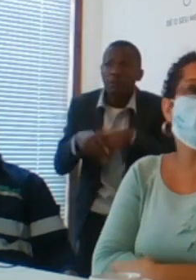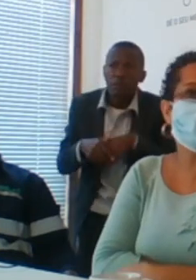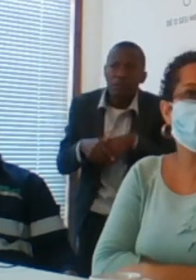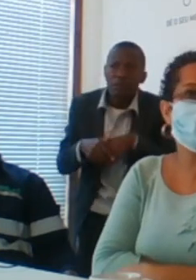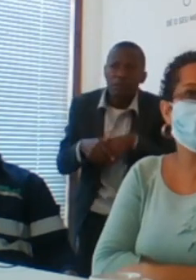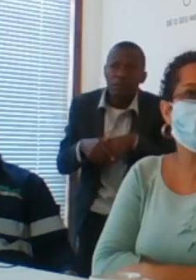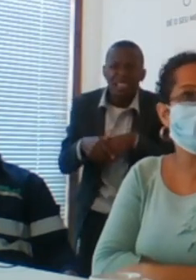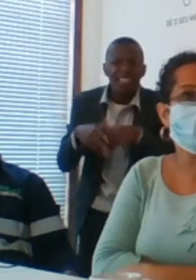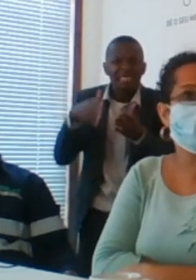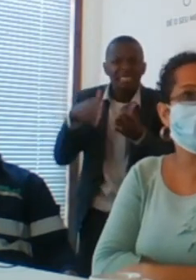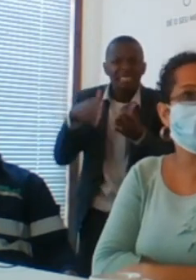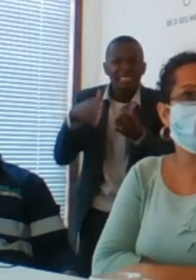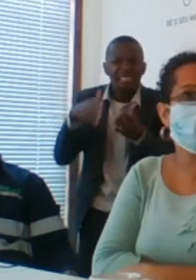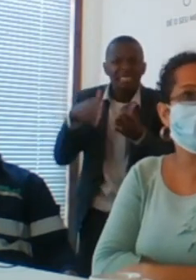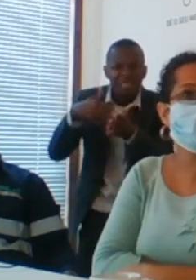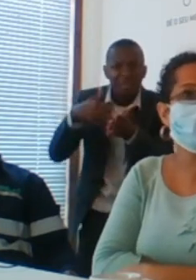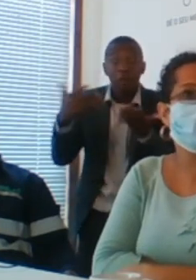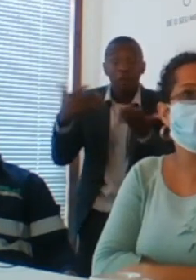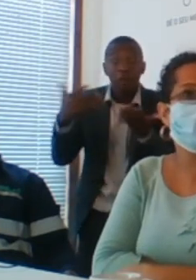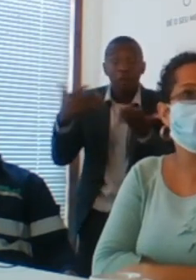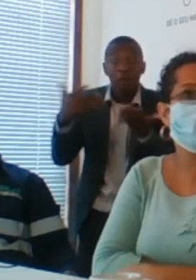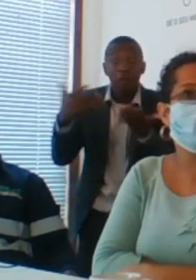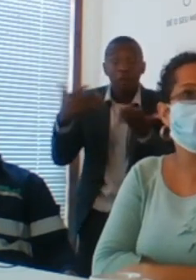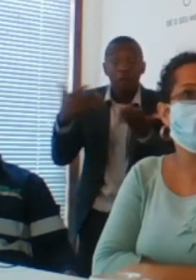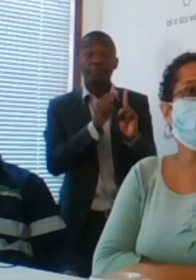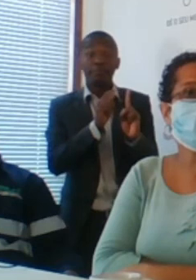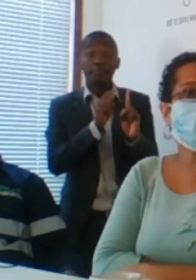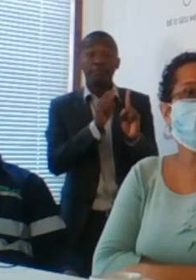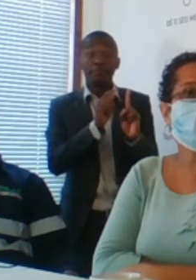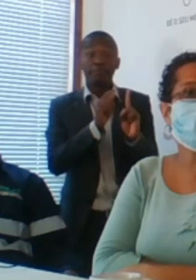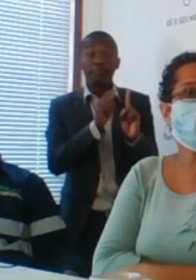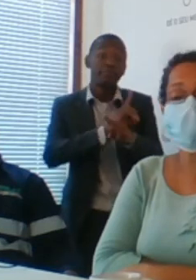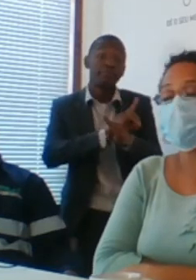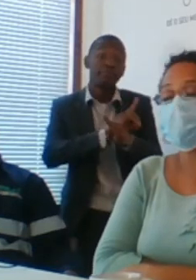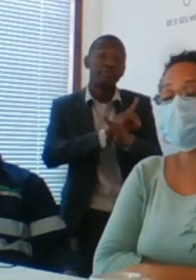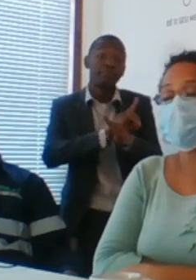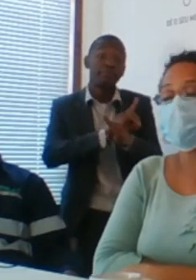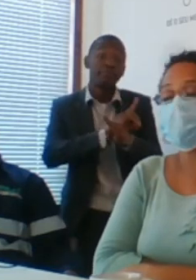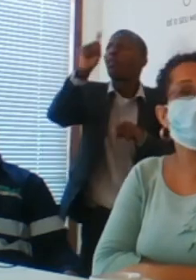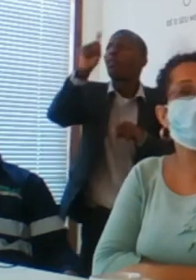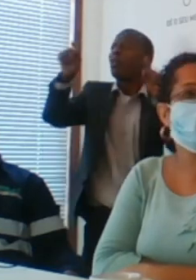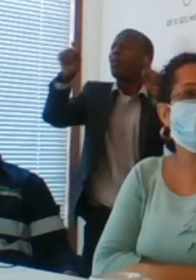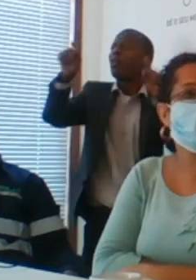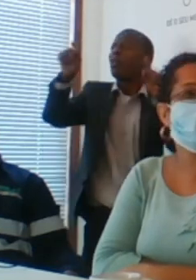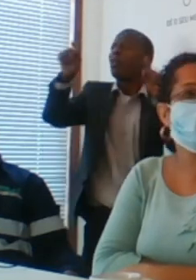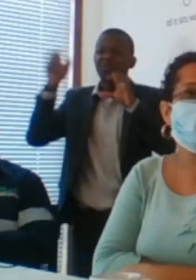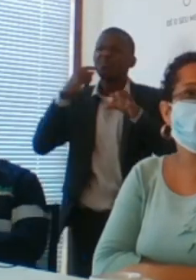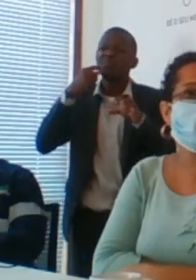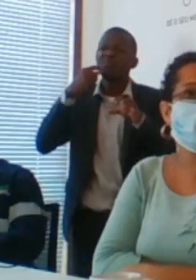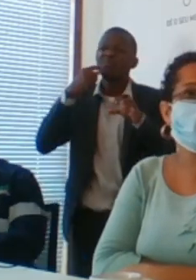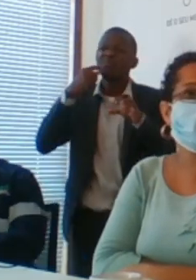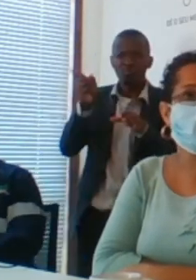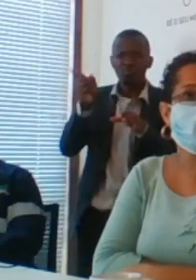you are fit to learn, which means that in a lot of countries, you are included in